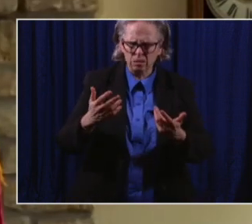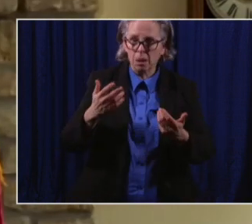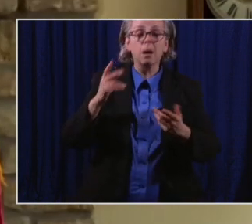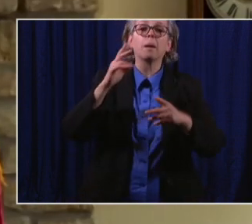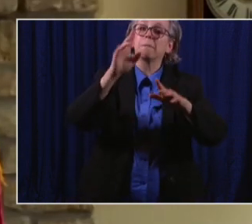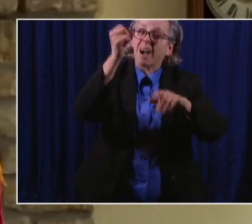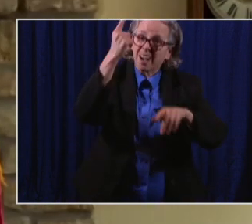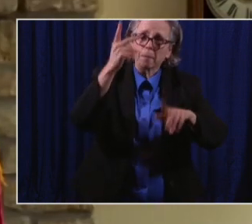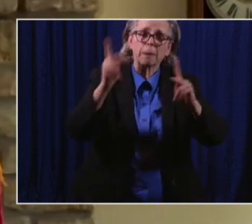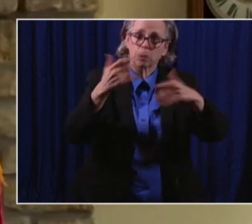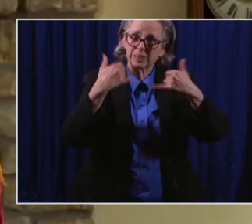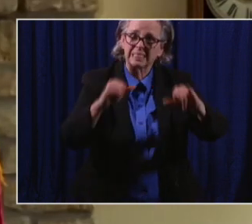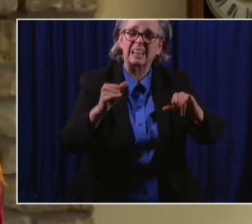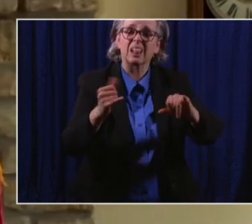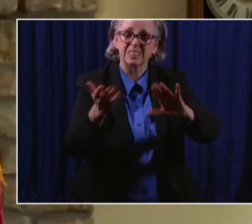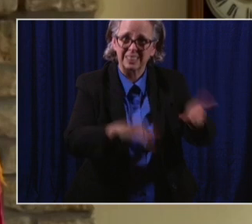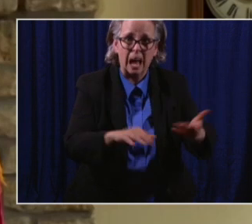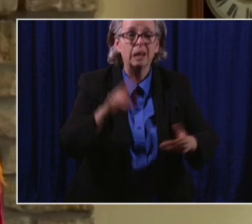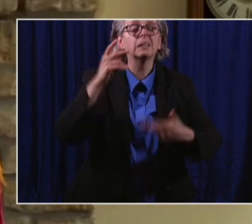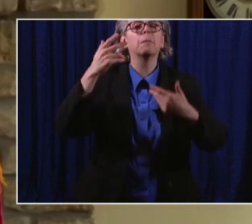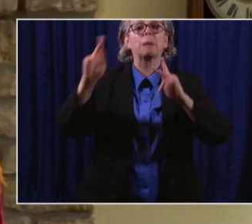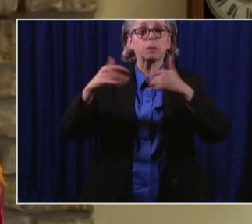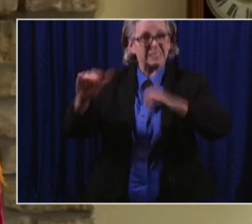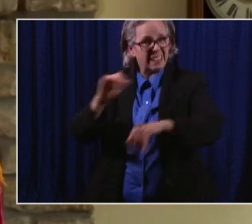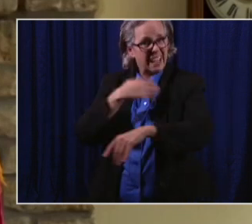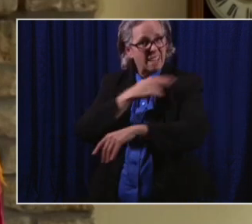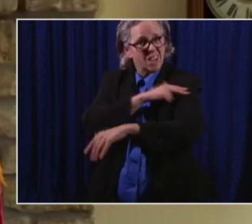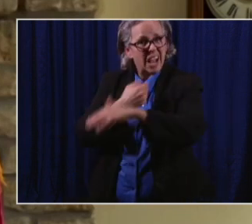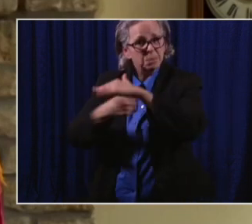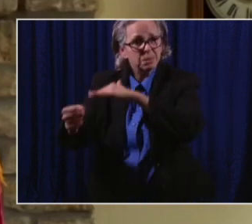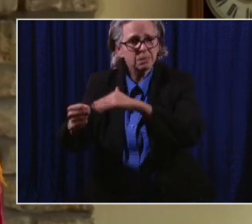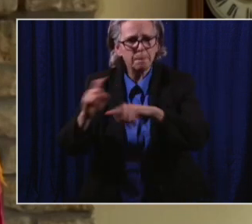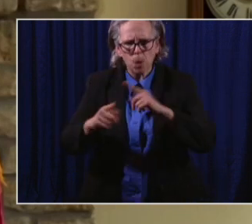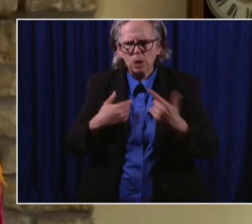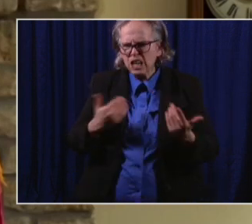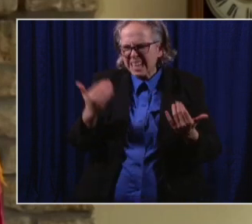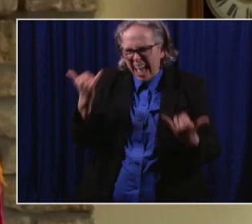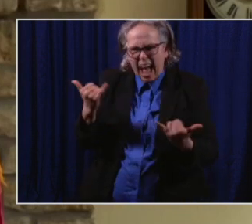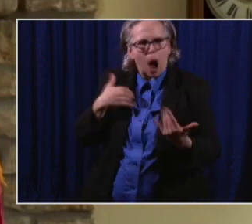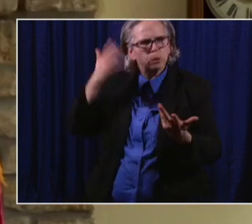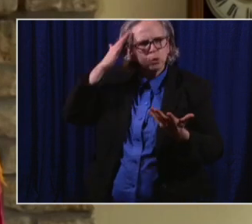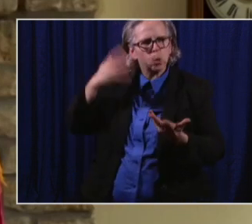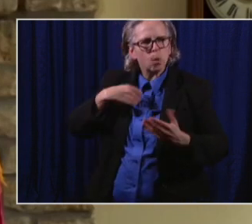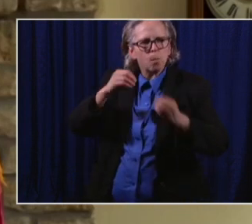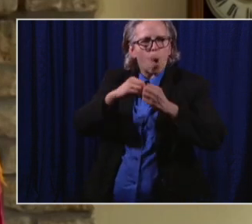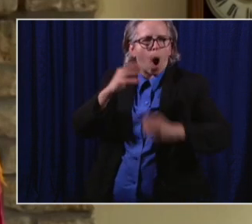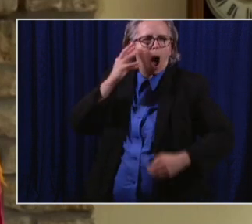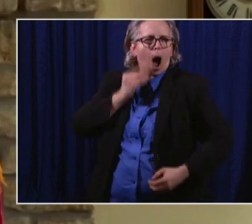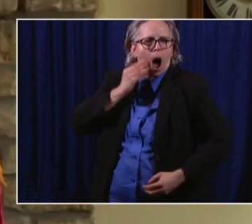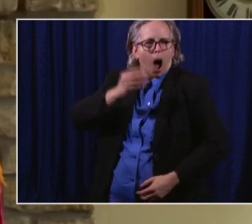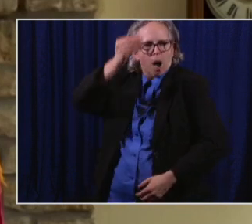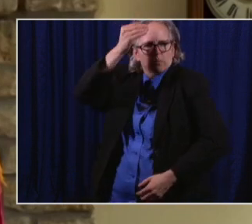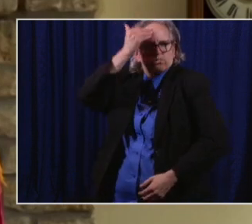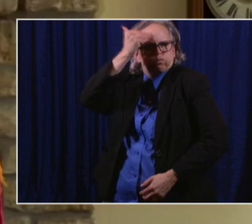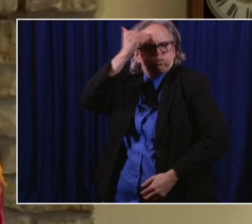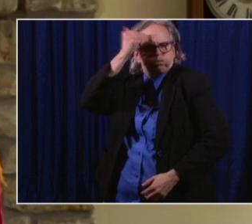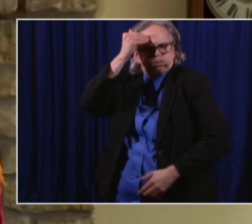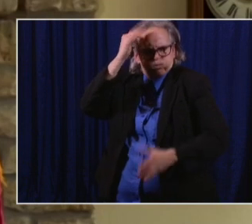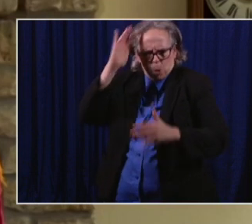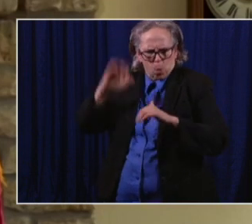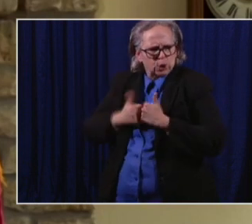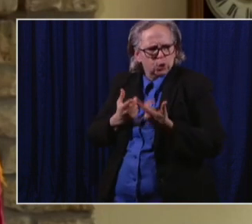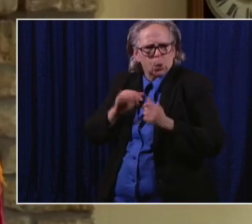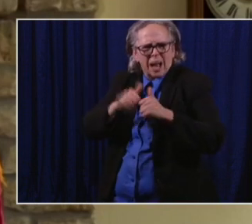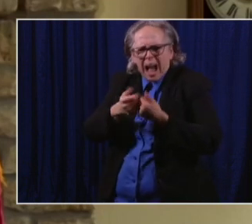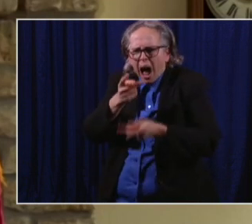But there are more tools available today. There's more knowledge available in regard to the doctors. This is an area where I take